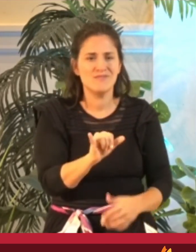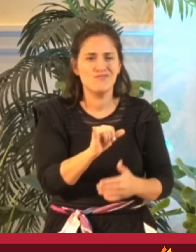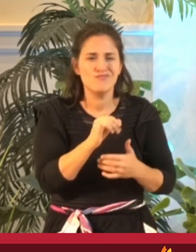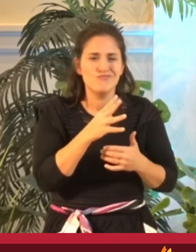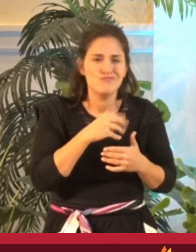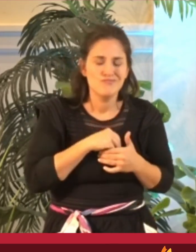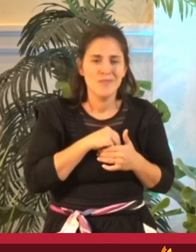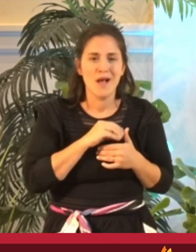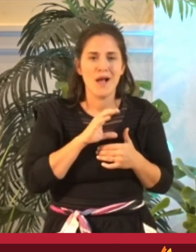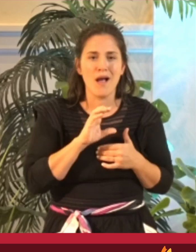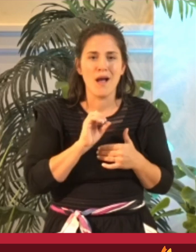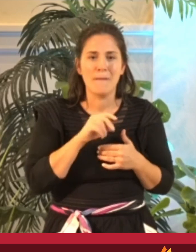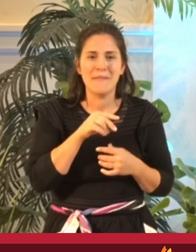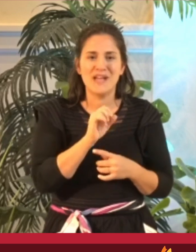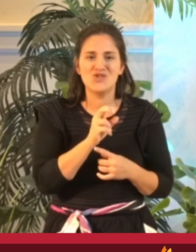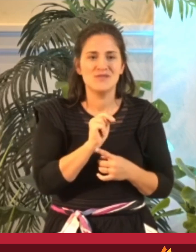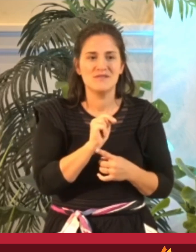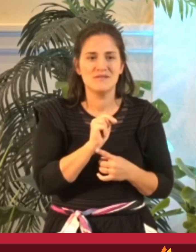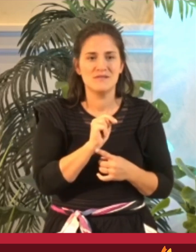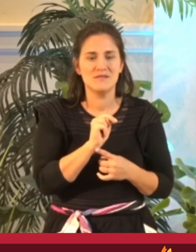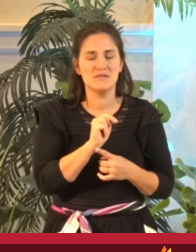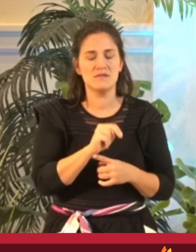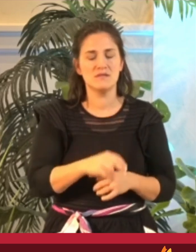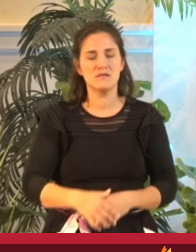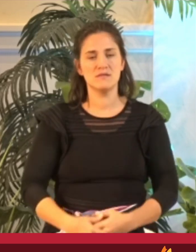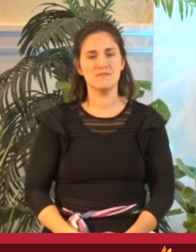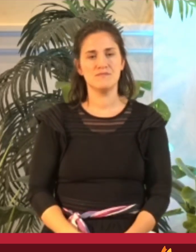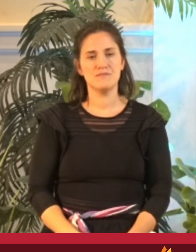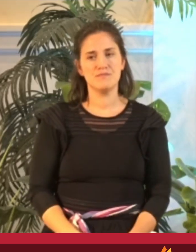compassion. So I ask,